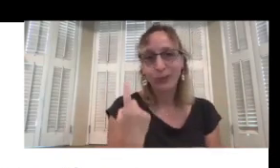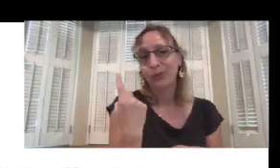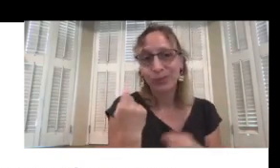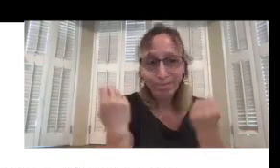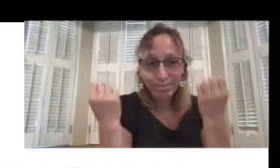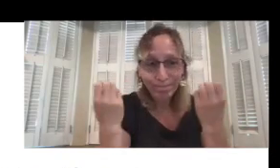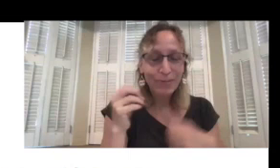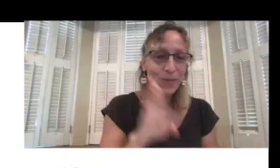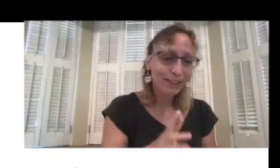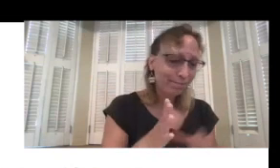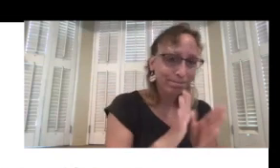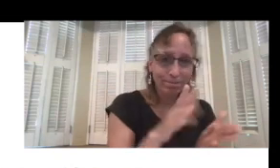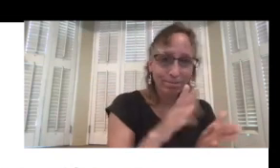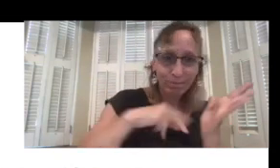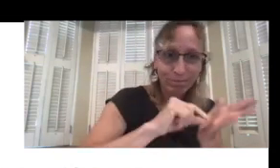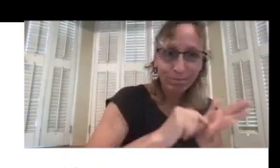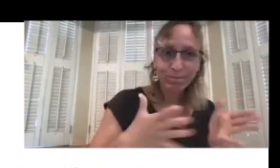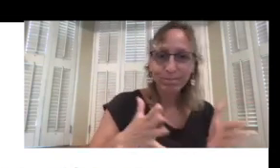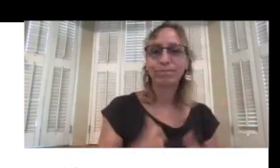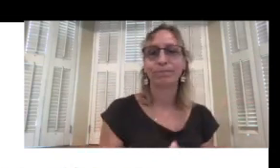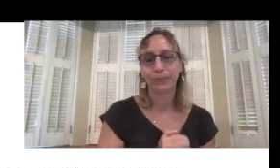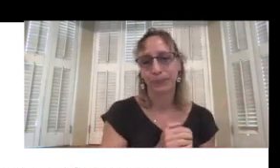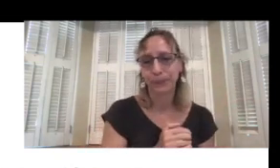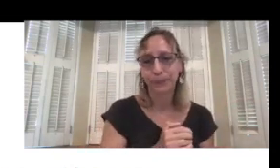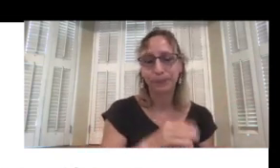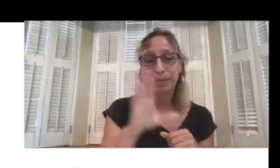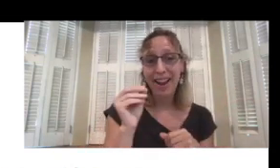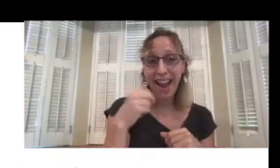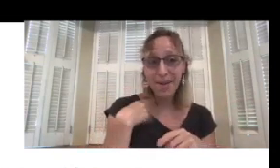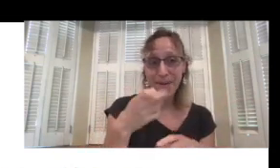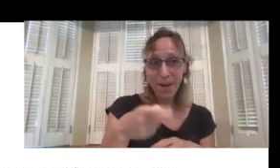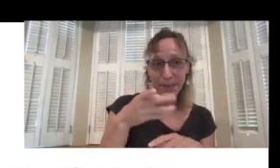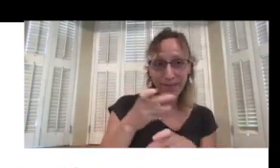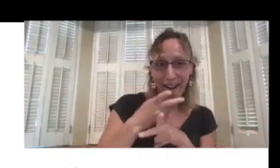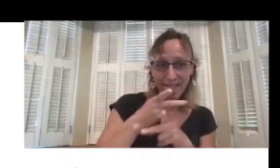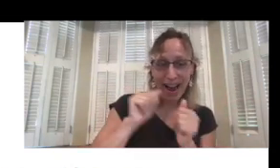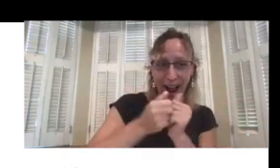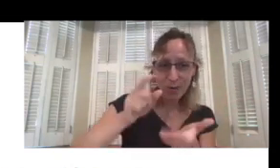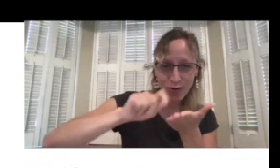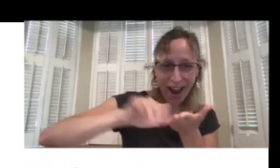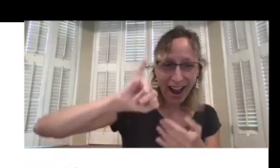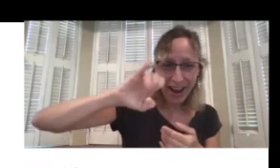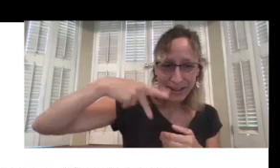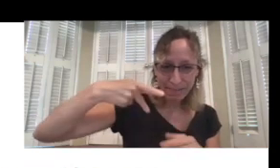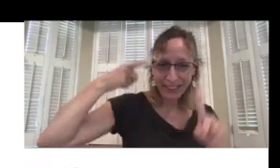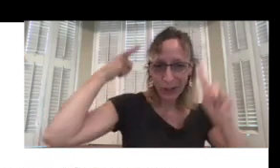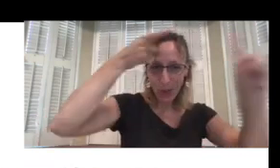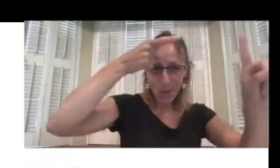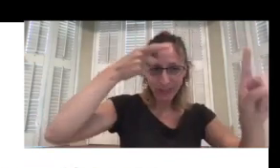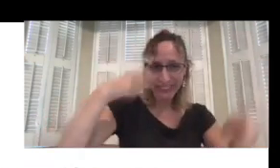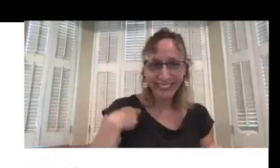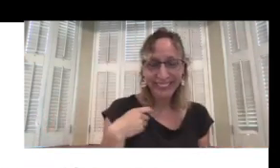the materials, whether they are using written English, spoken English, or sign